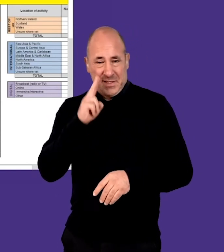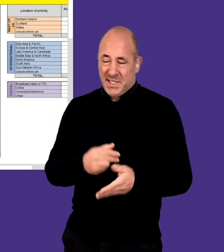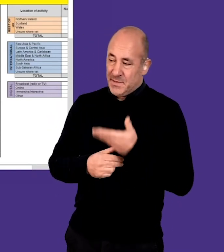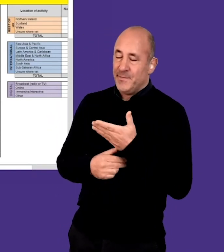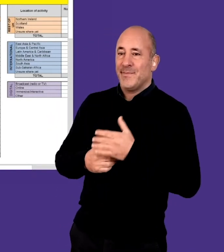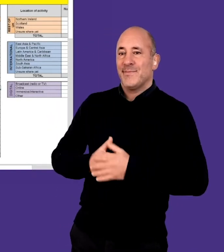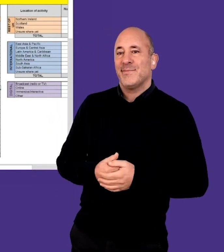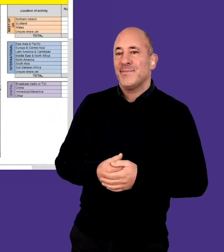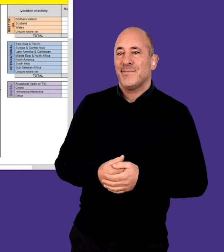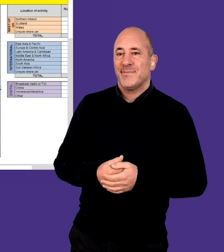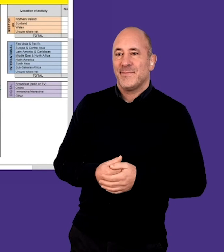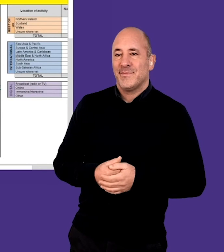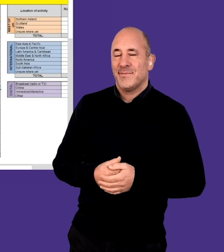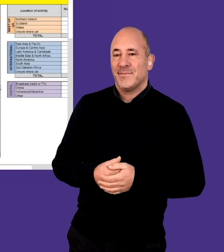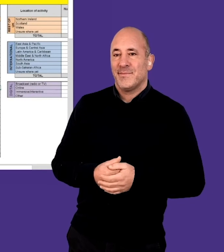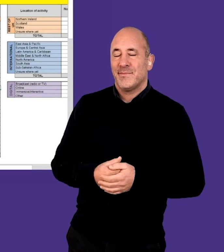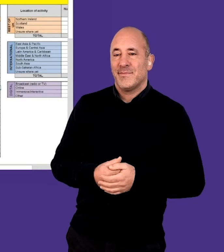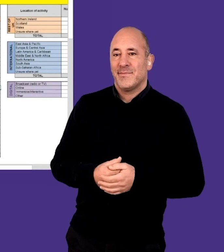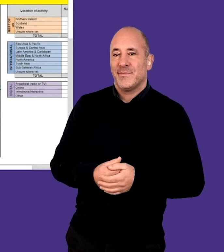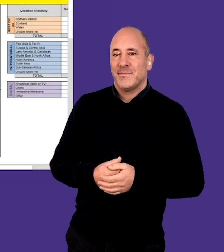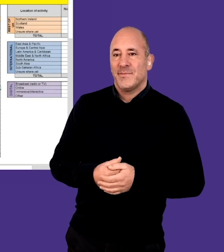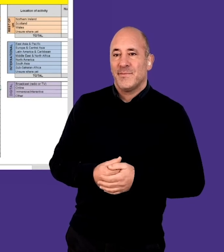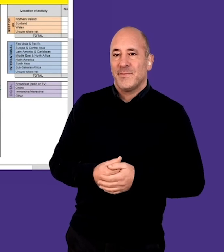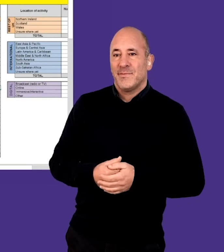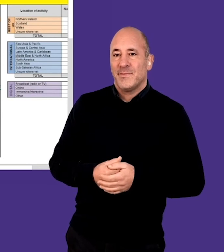2, 2, 2, and 2.